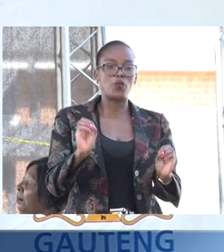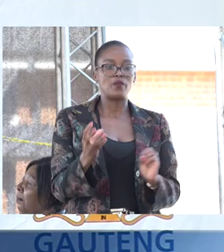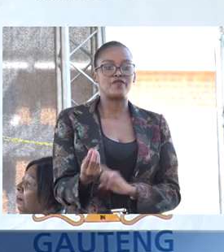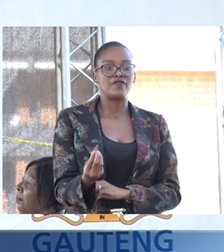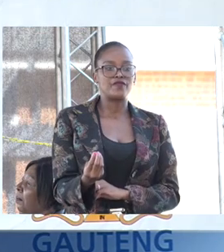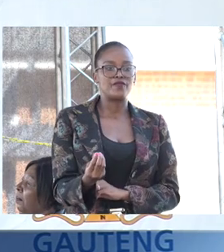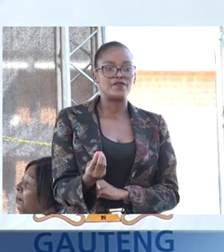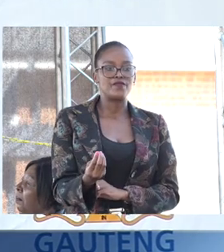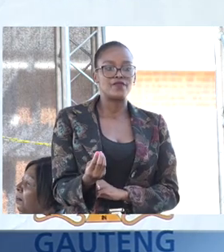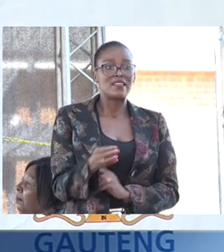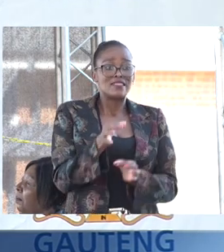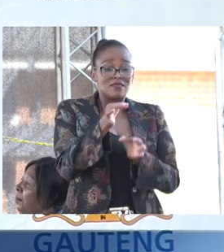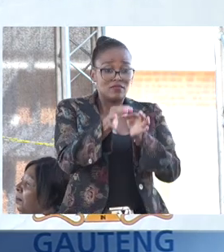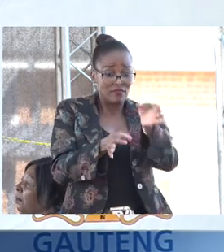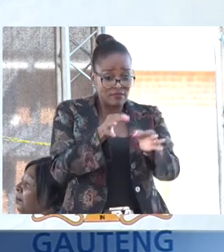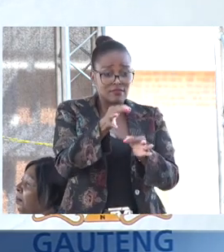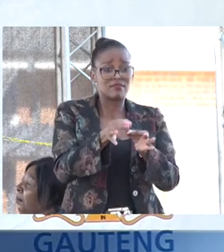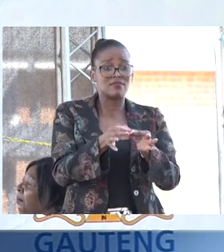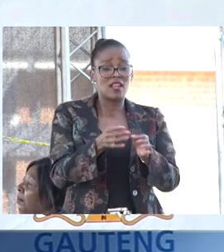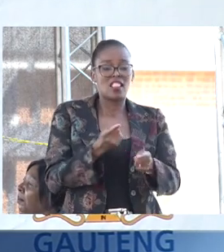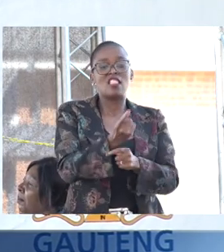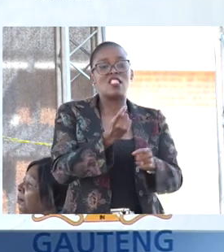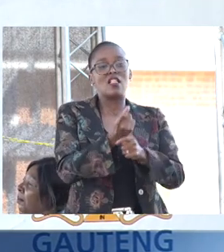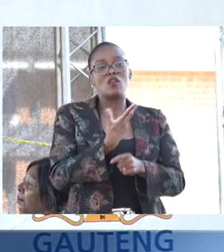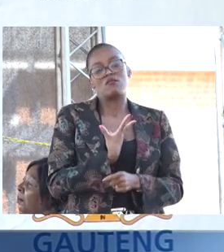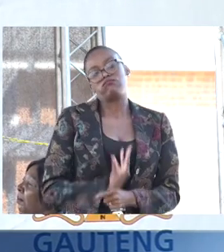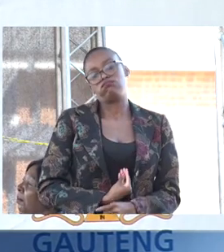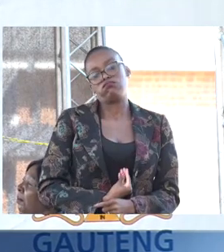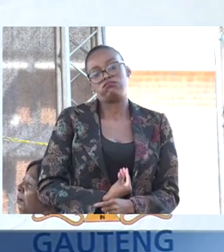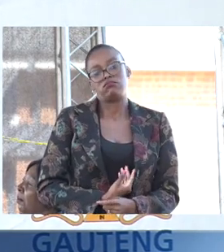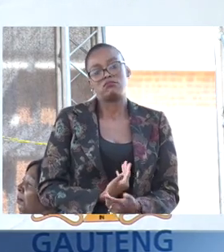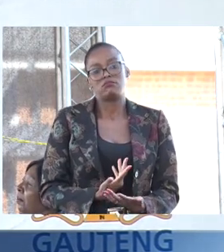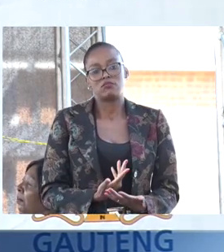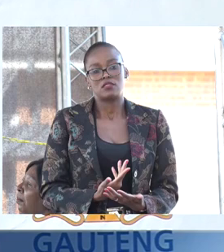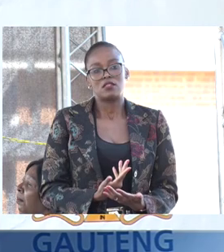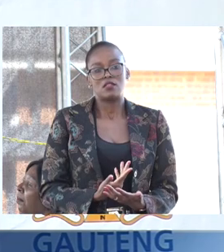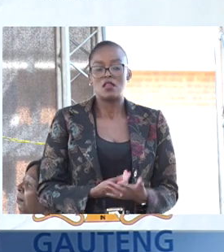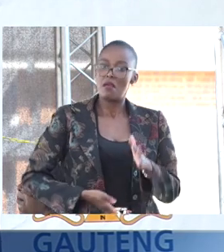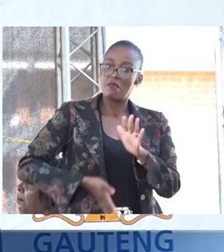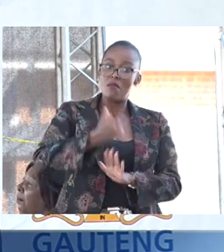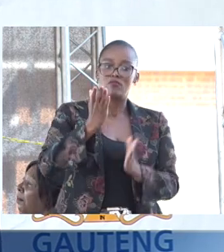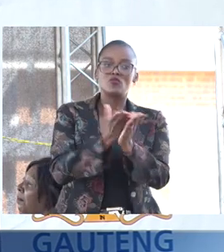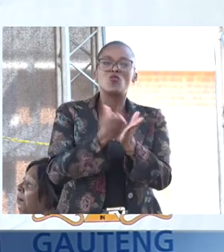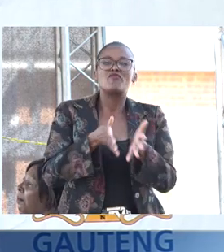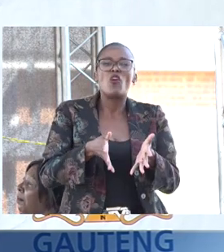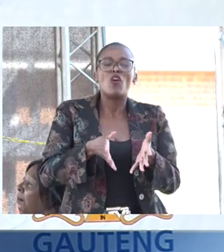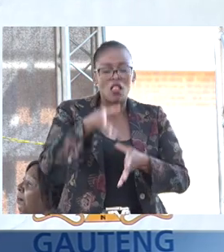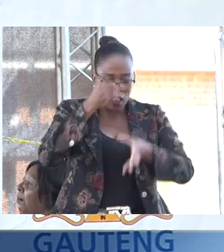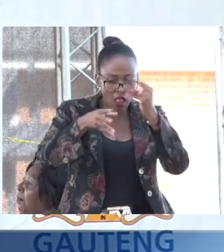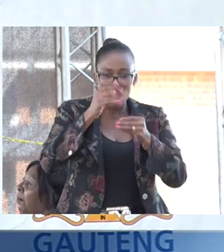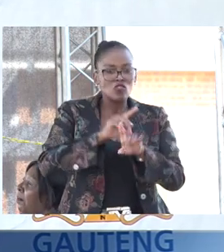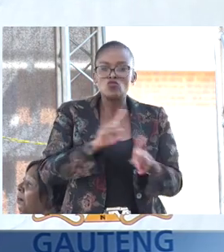others. Explain to them that teasing hurts and that they go to school to learn, not